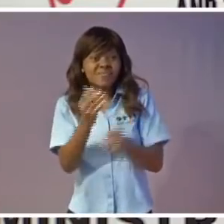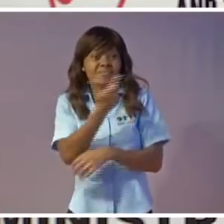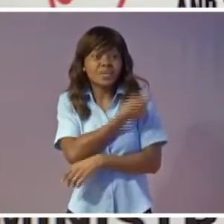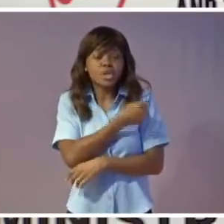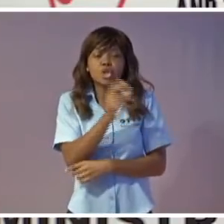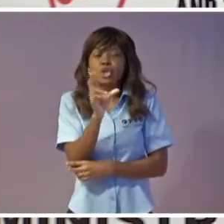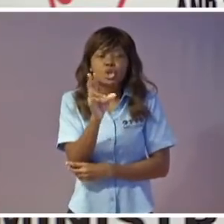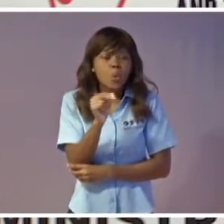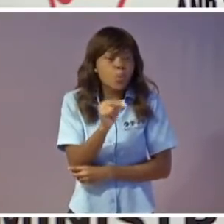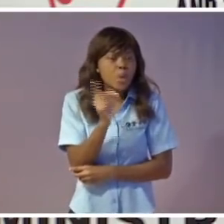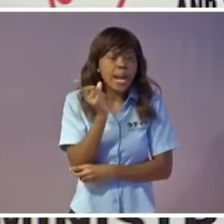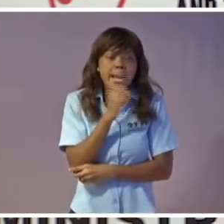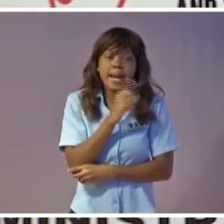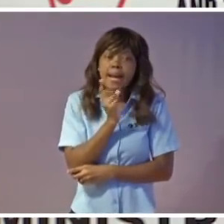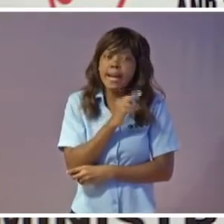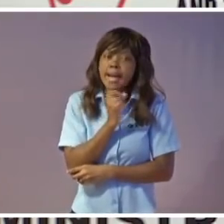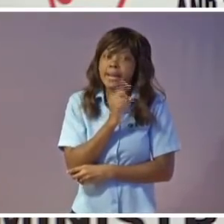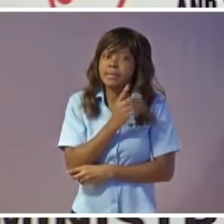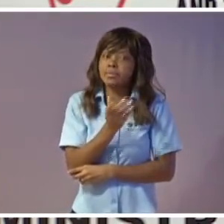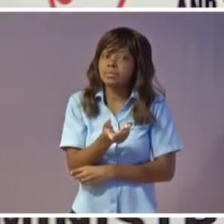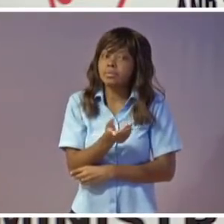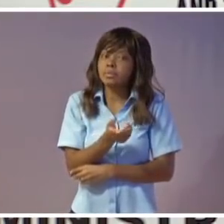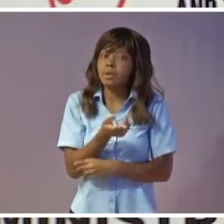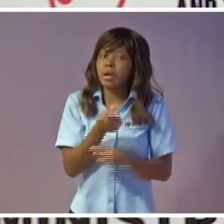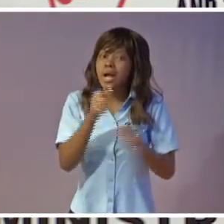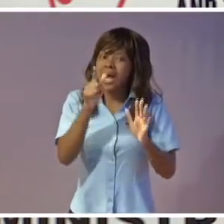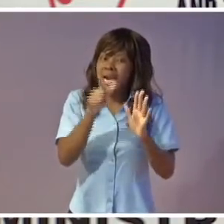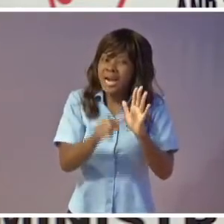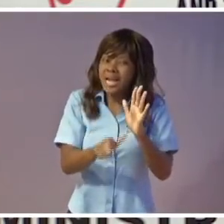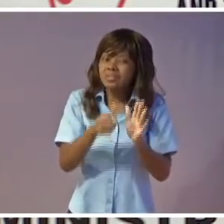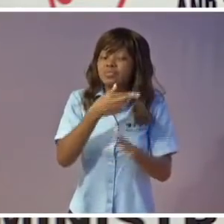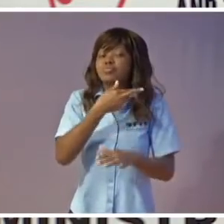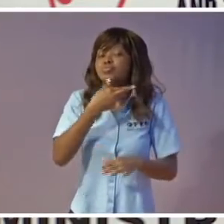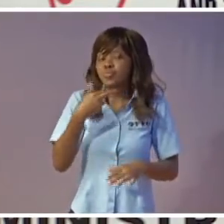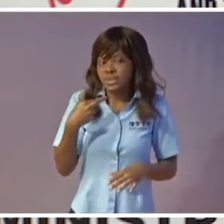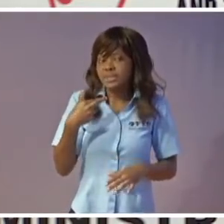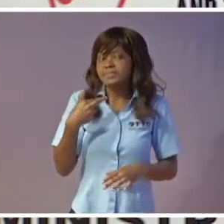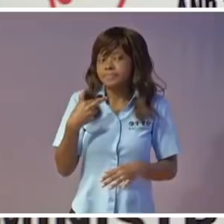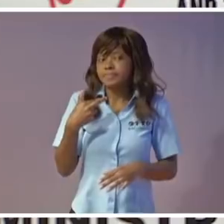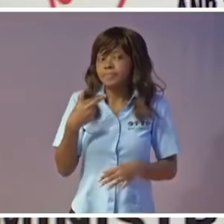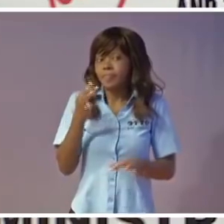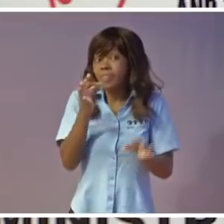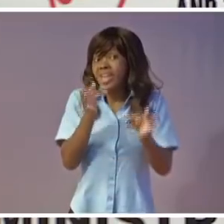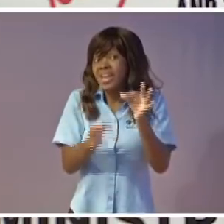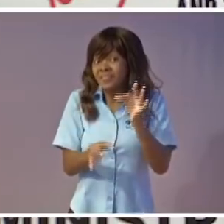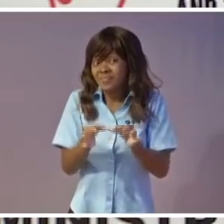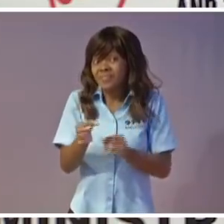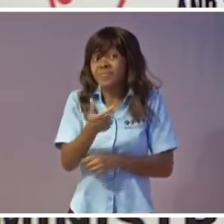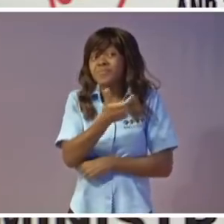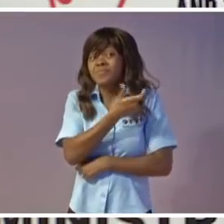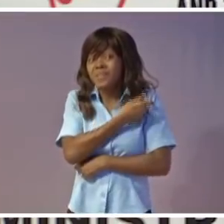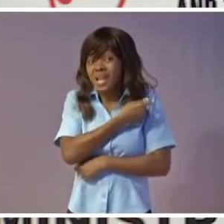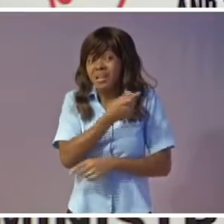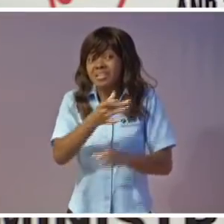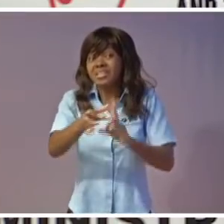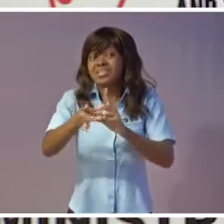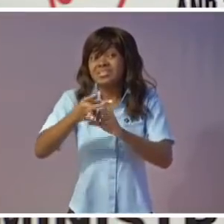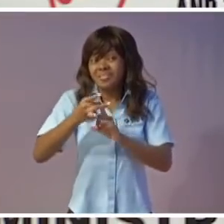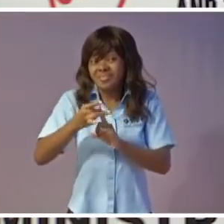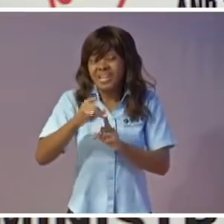chances of needing advanced care. It doesn't eliminate it. And three, we have always said